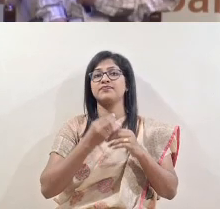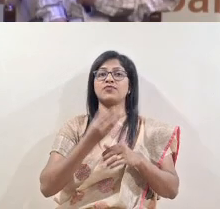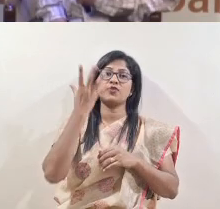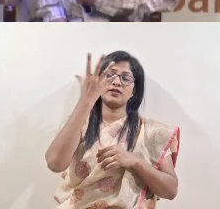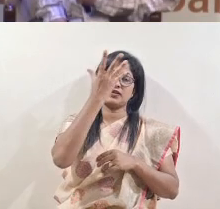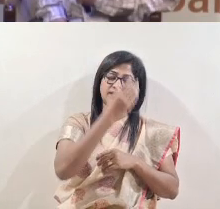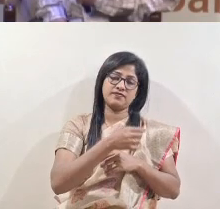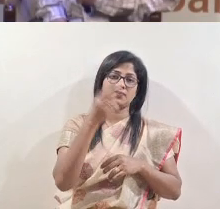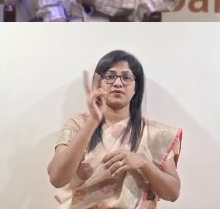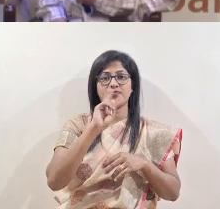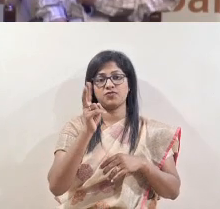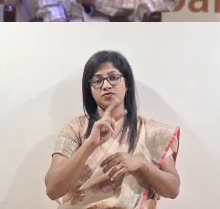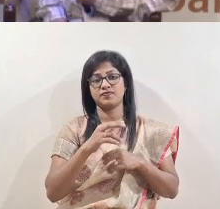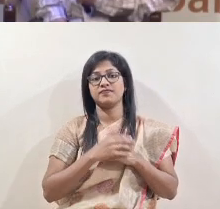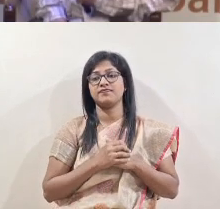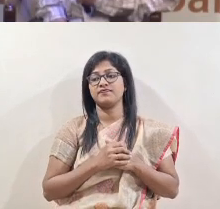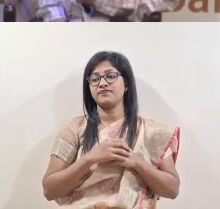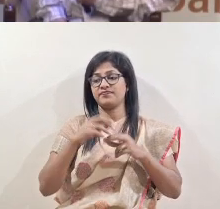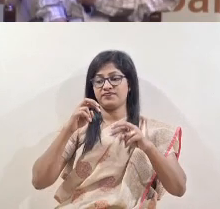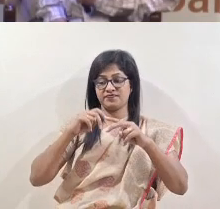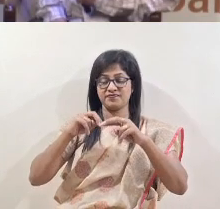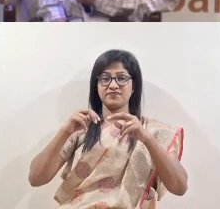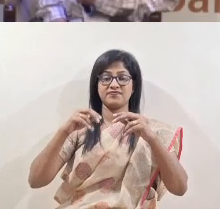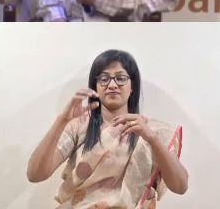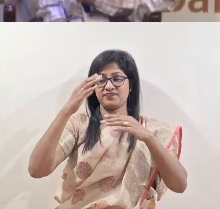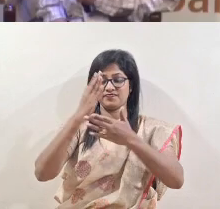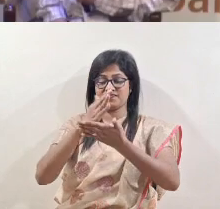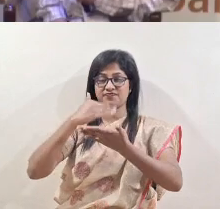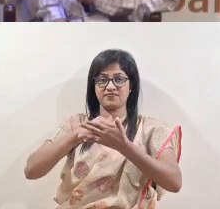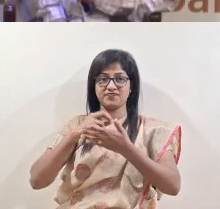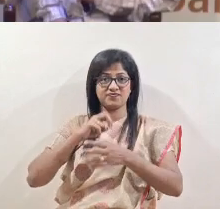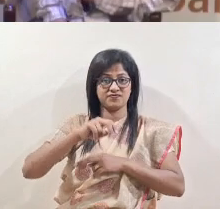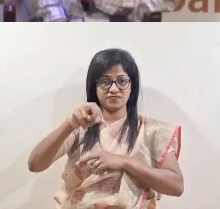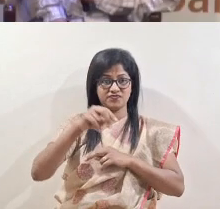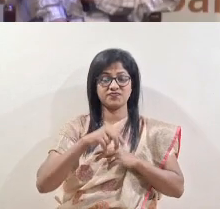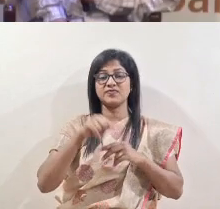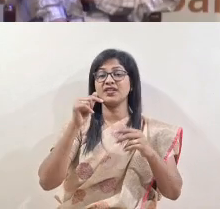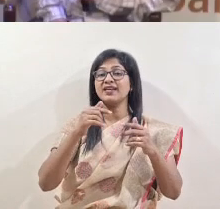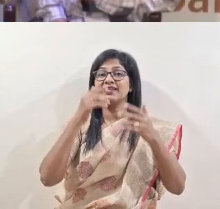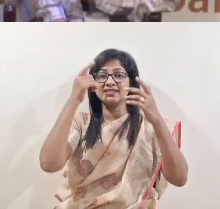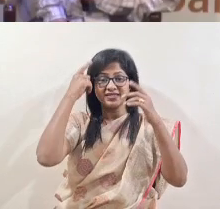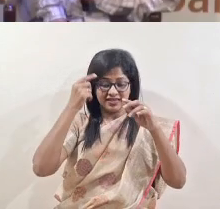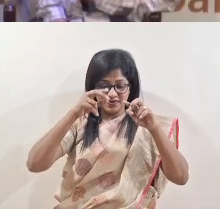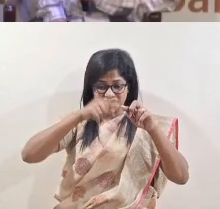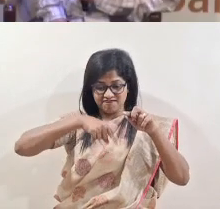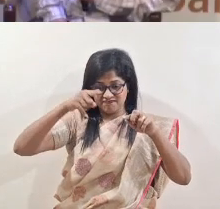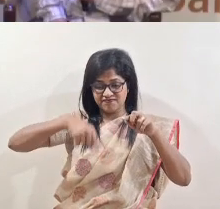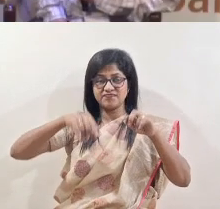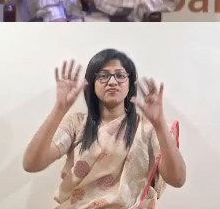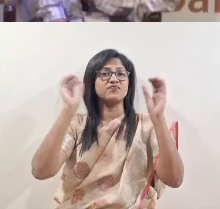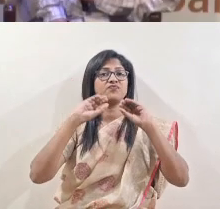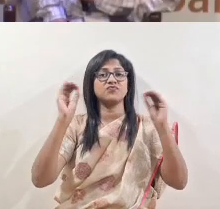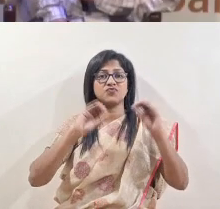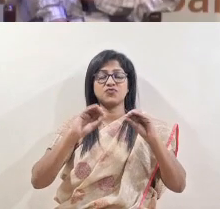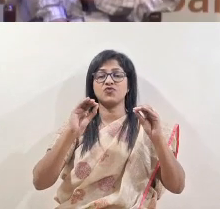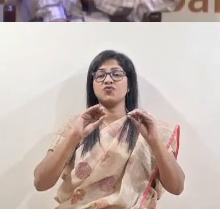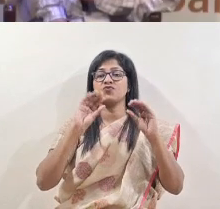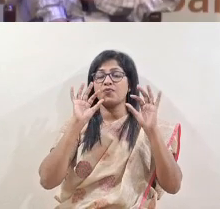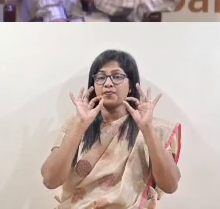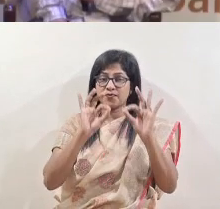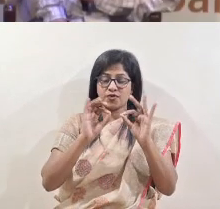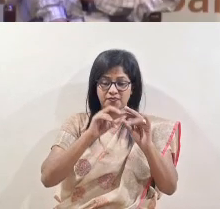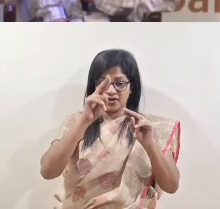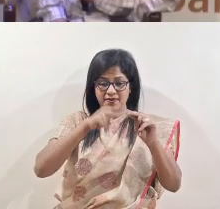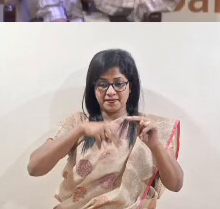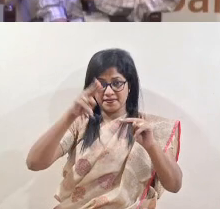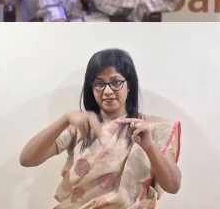also, sir. And at grade crosswalks, sir, there the markings were not there. So by providing proper